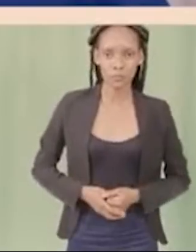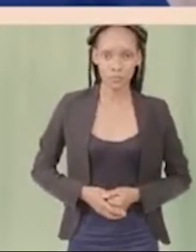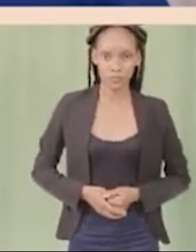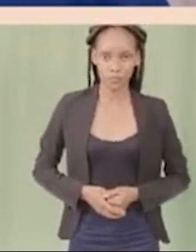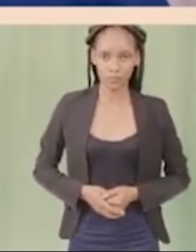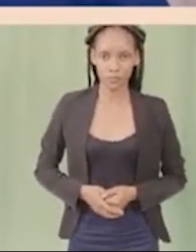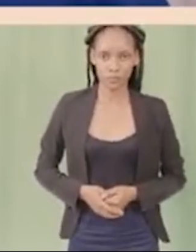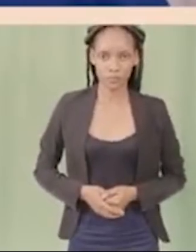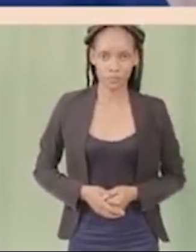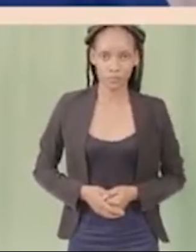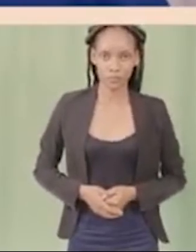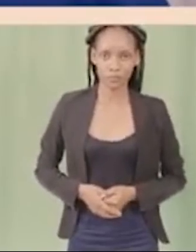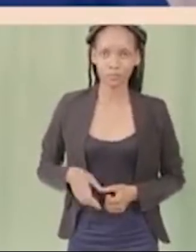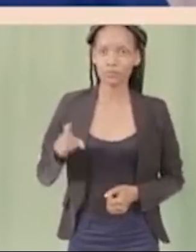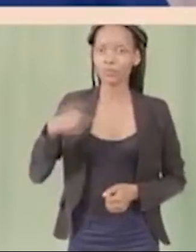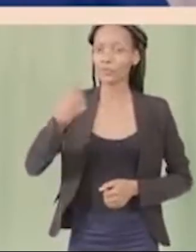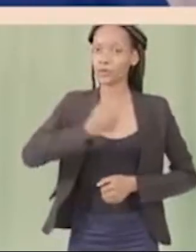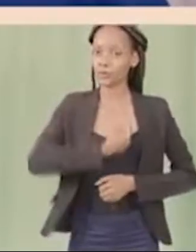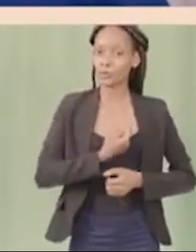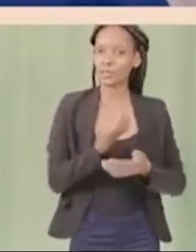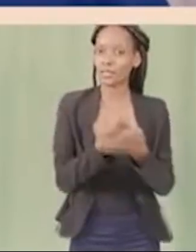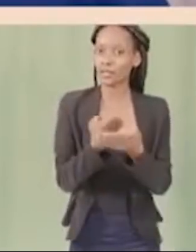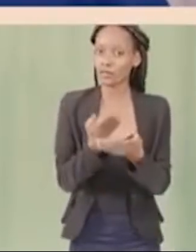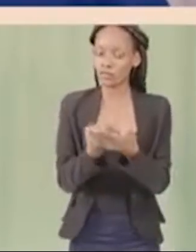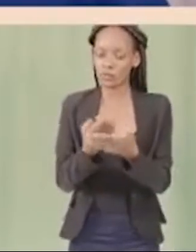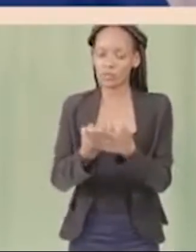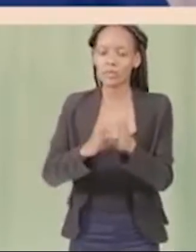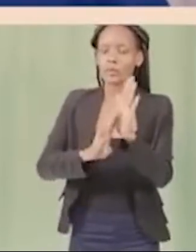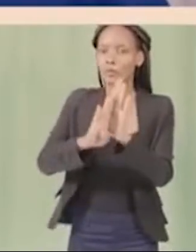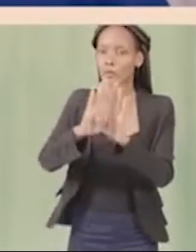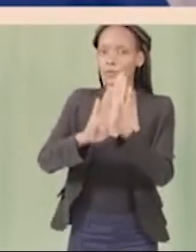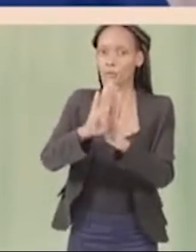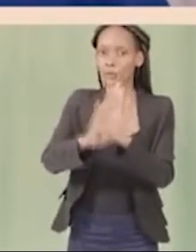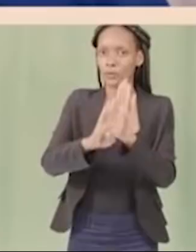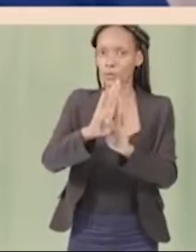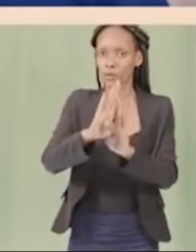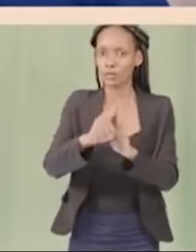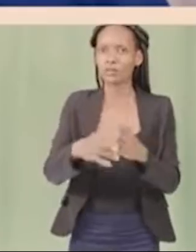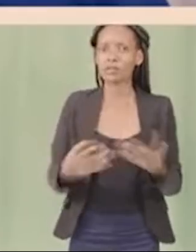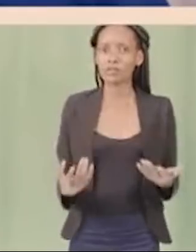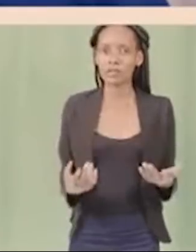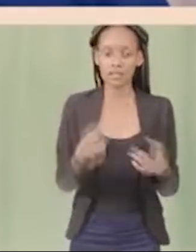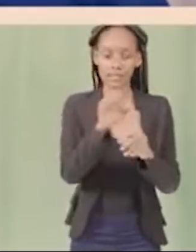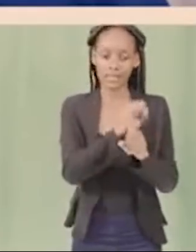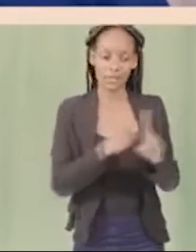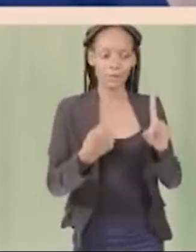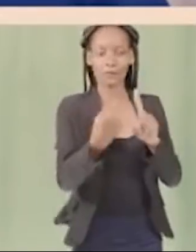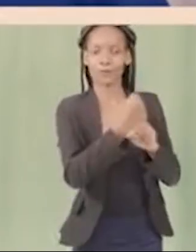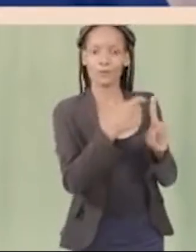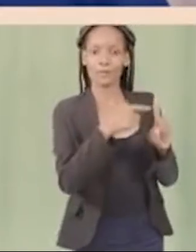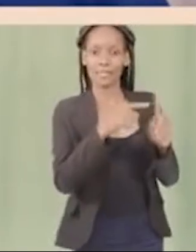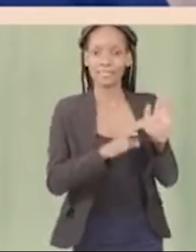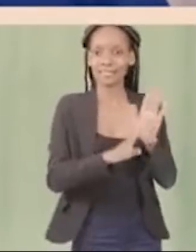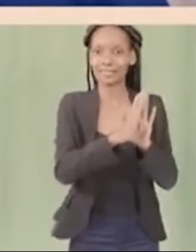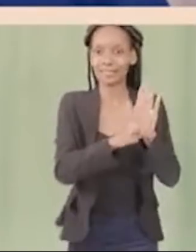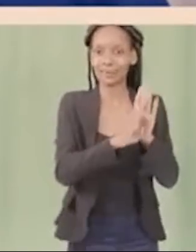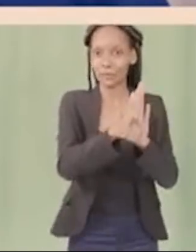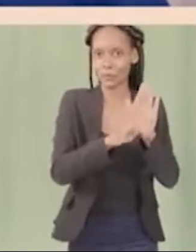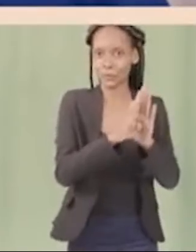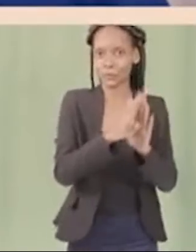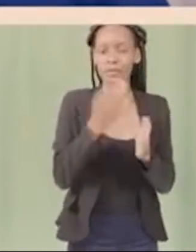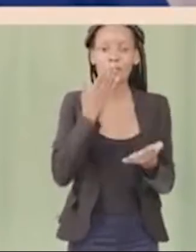And as we work to rebuild our economy and our society, we must strive to make this promise